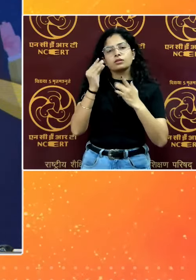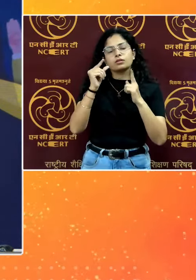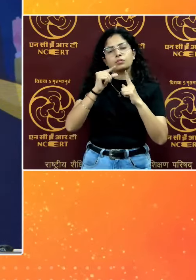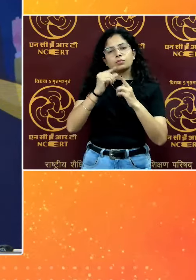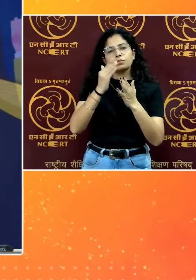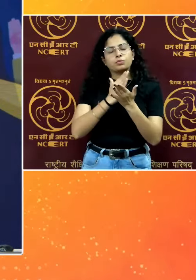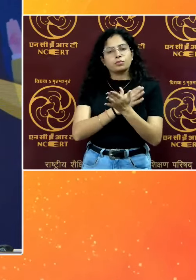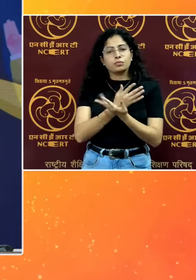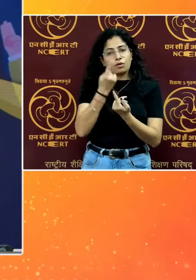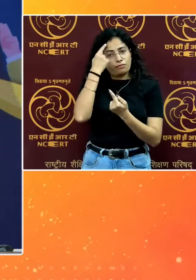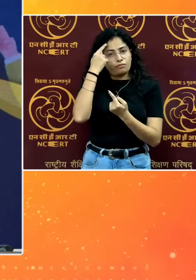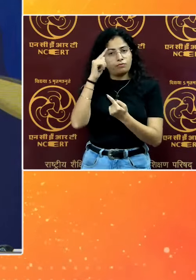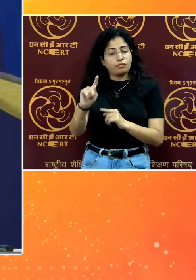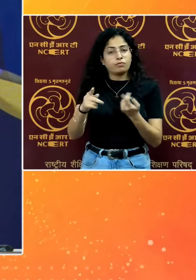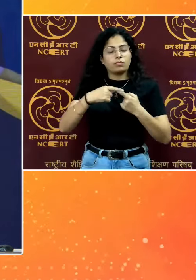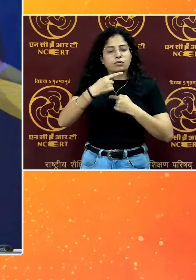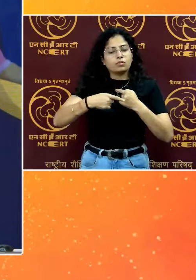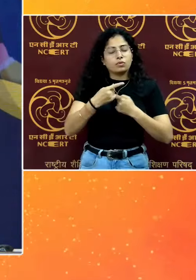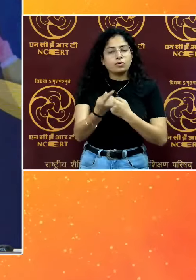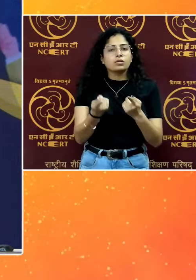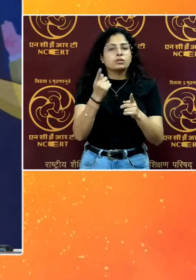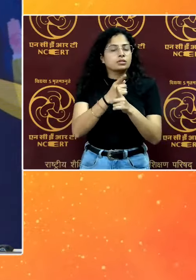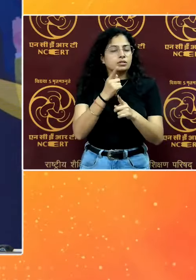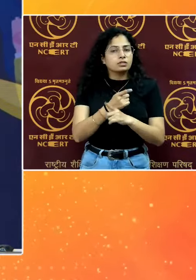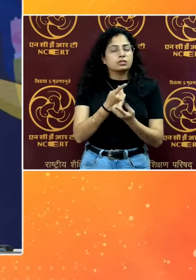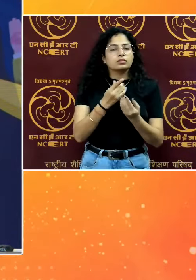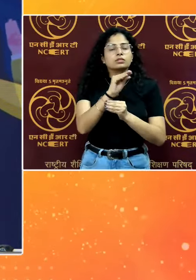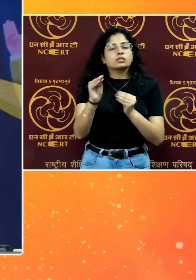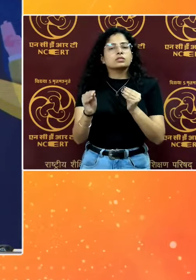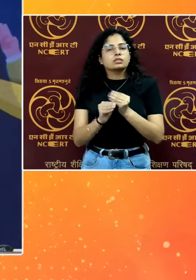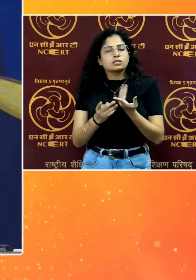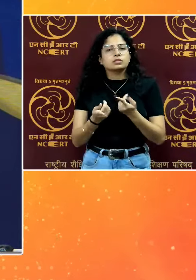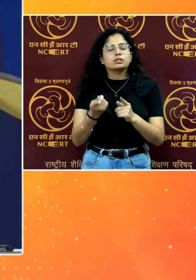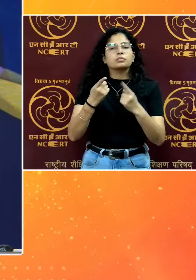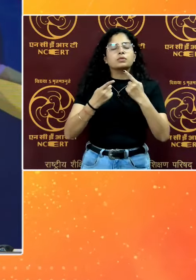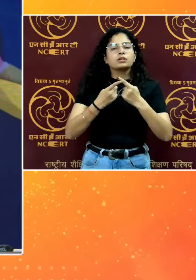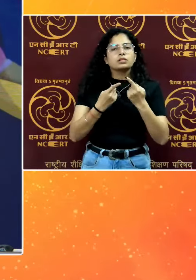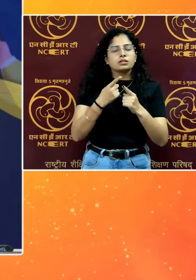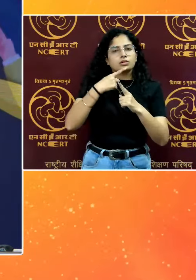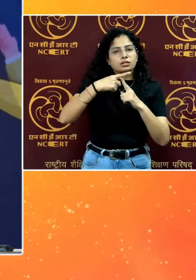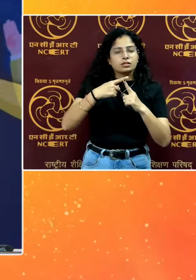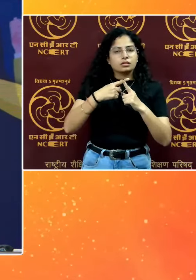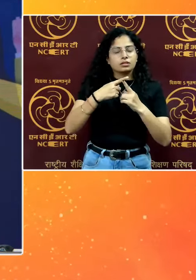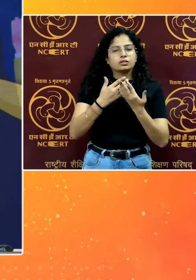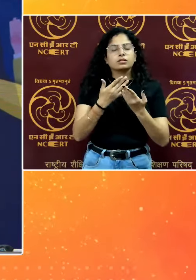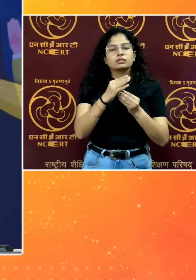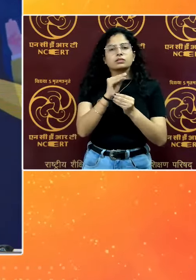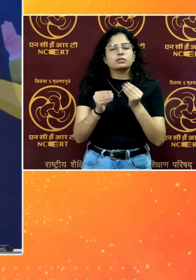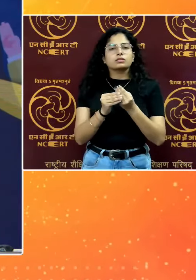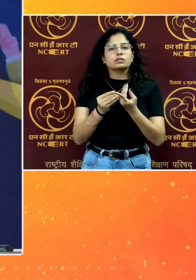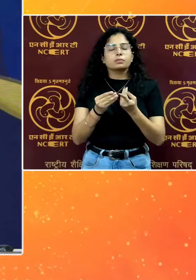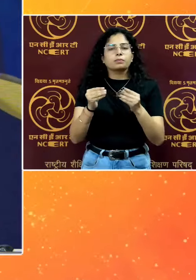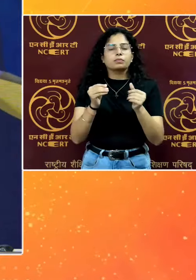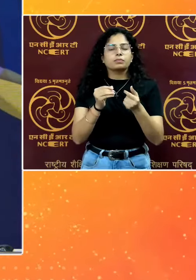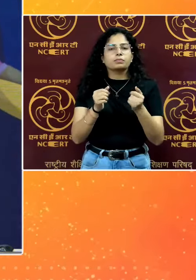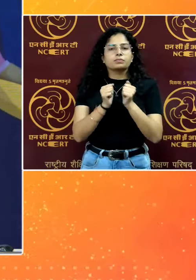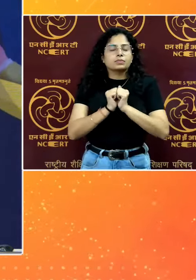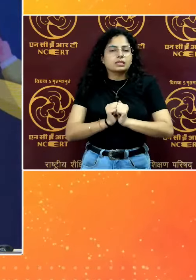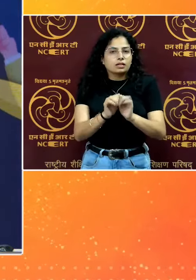designed specifically for regular school teachers, also for teacher educators, inclusive education coordinators,